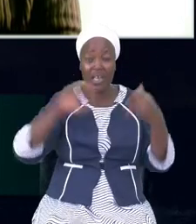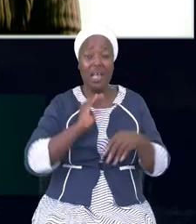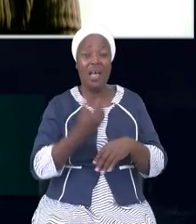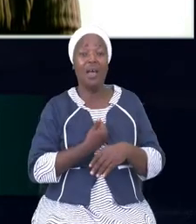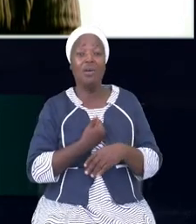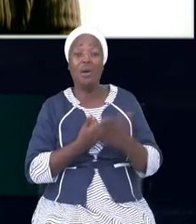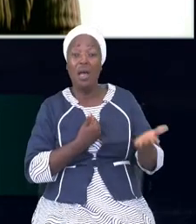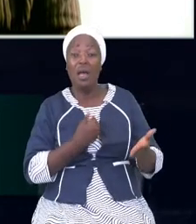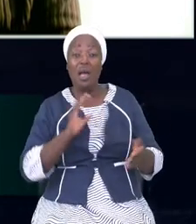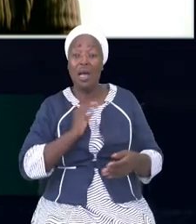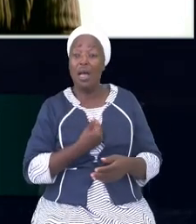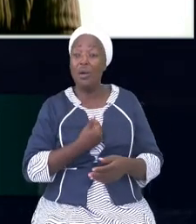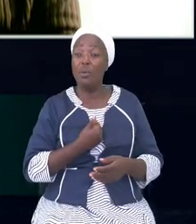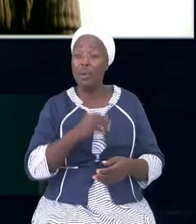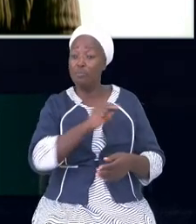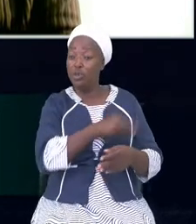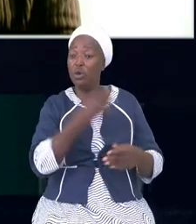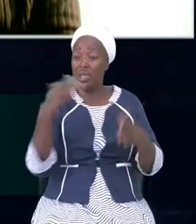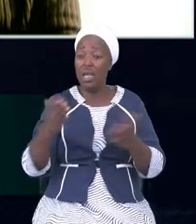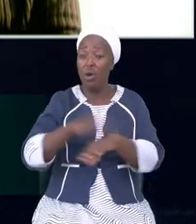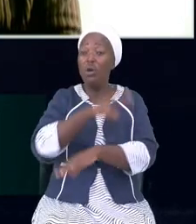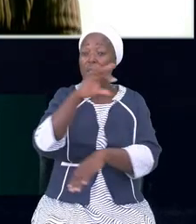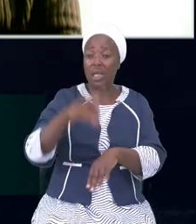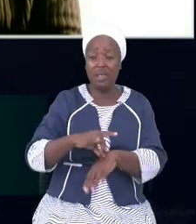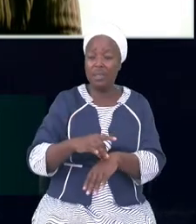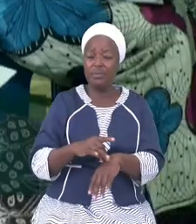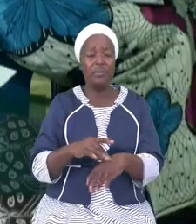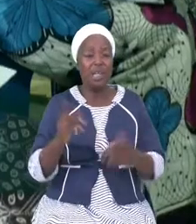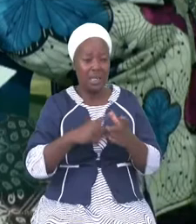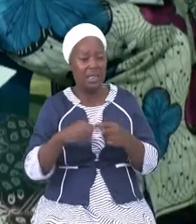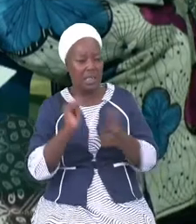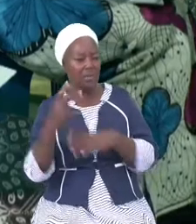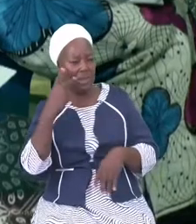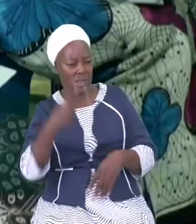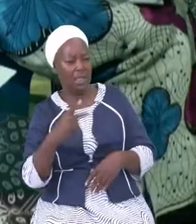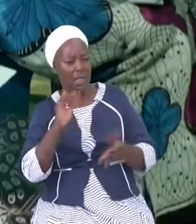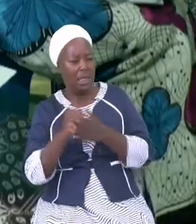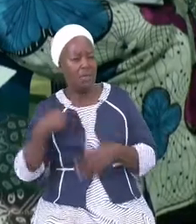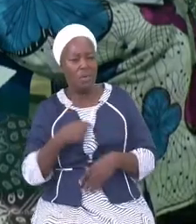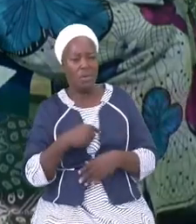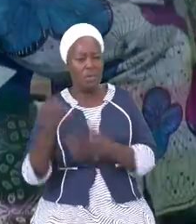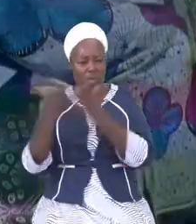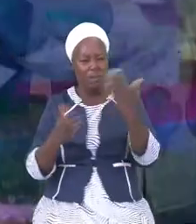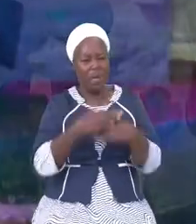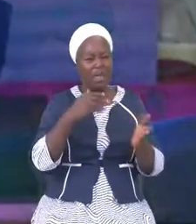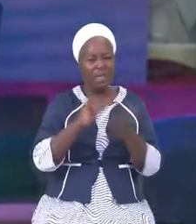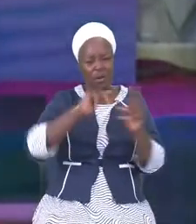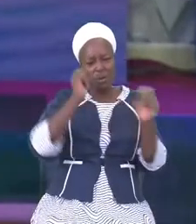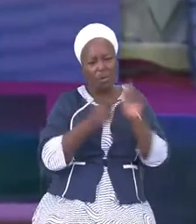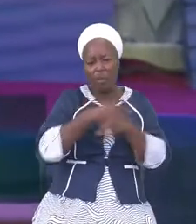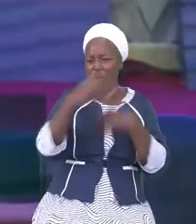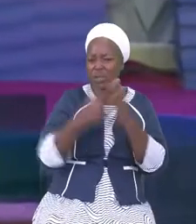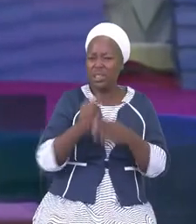on earth. It says that we cease, that we stop, that we turn from these vanities unto